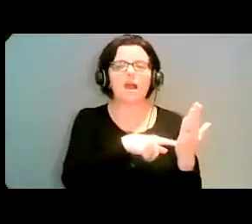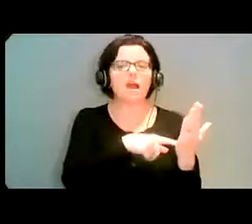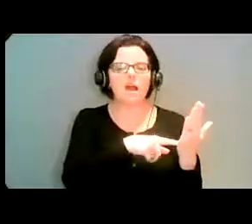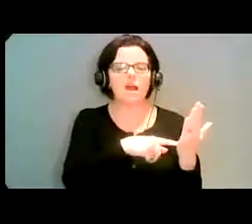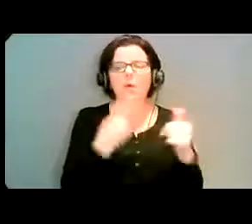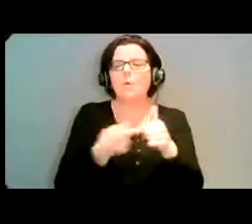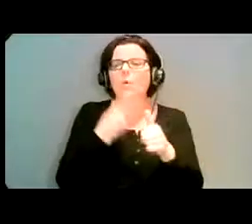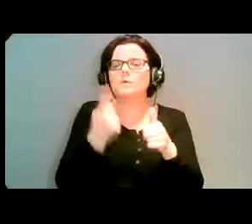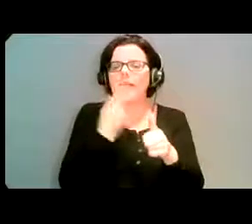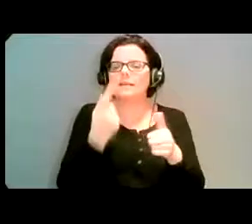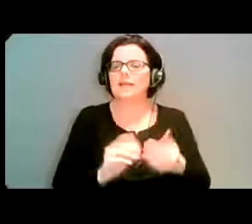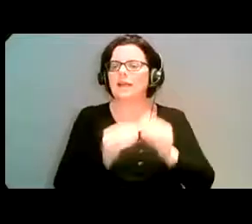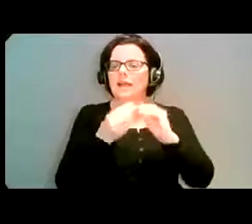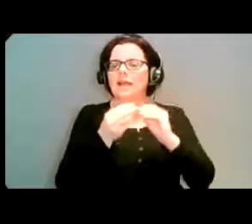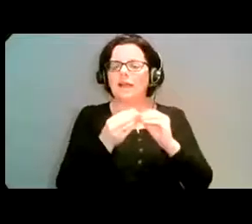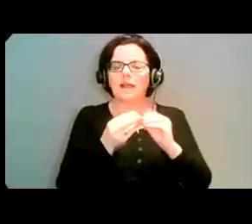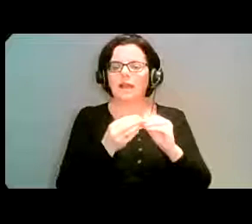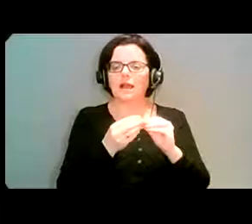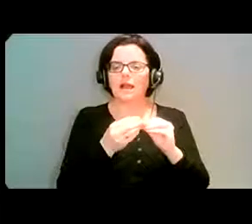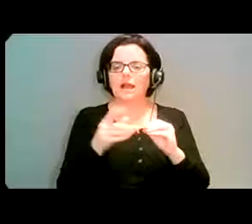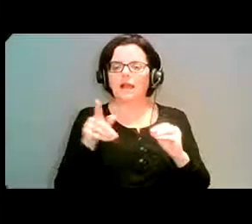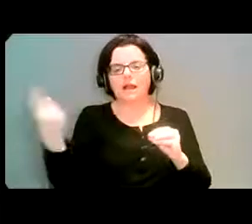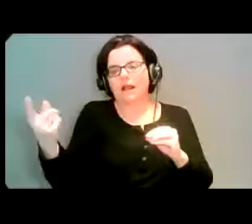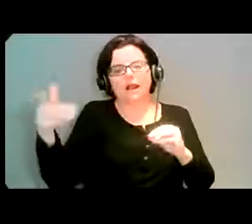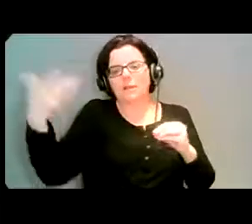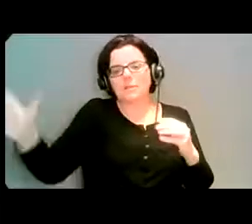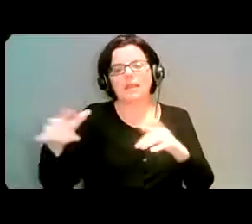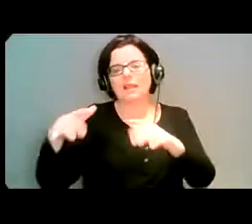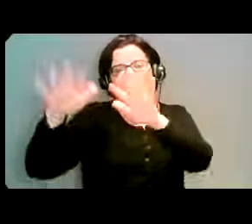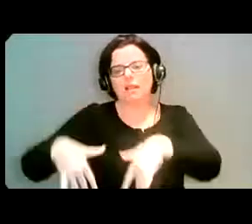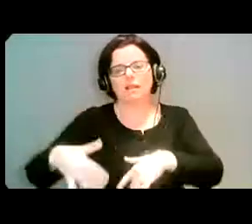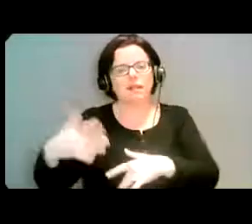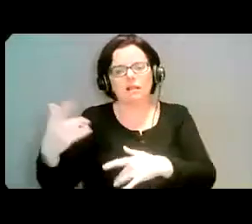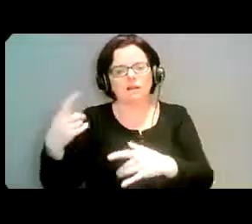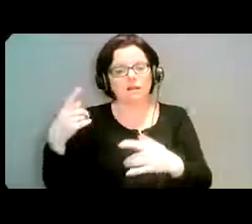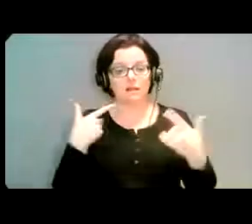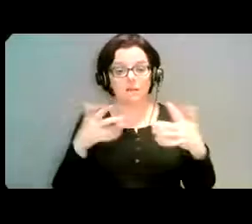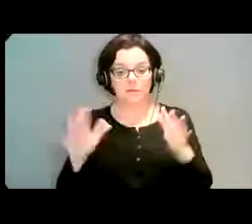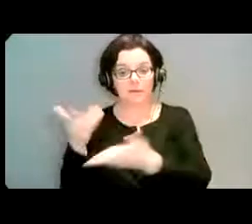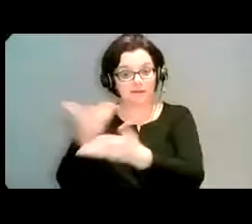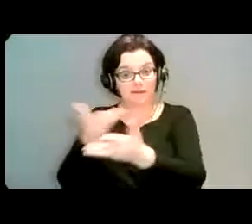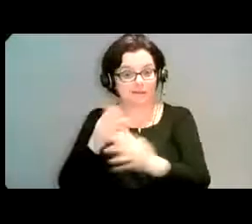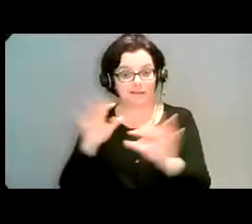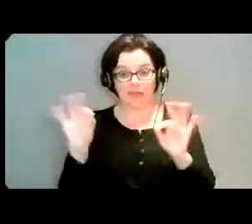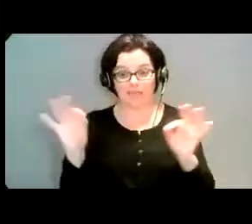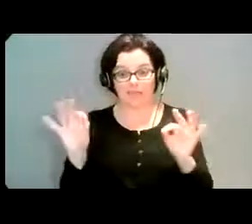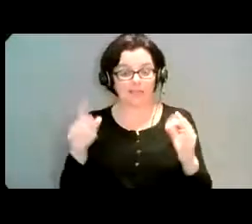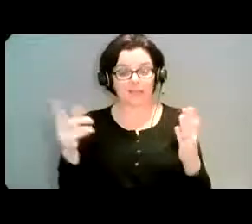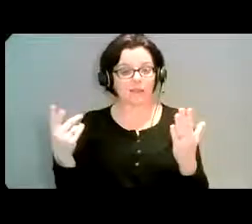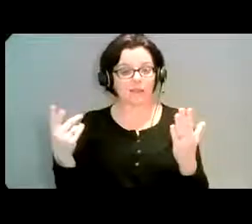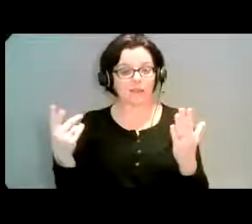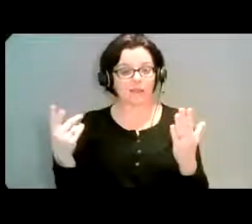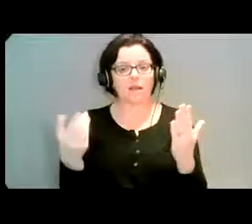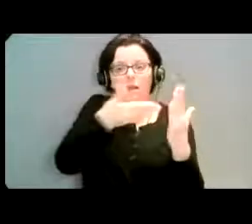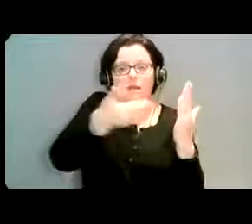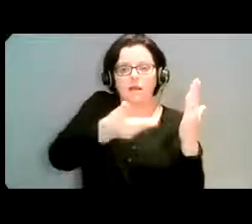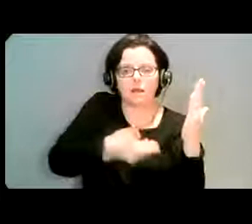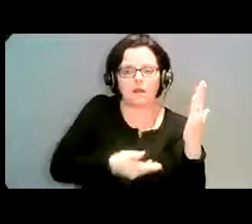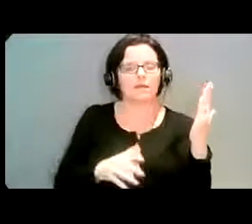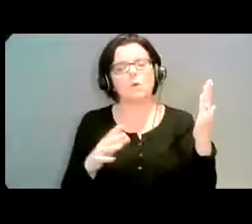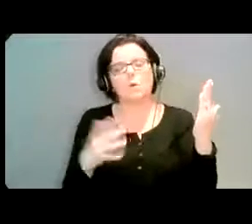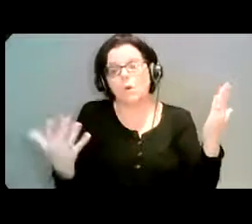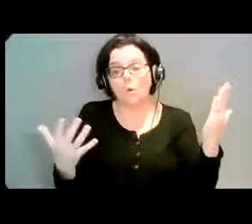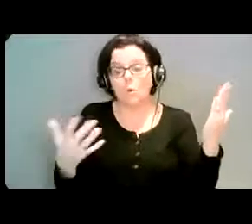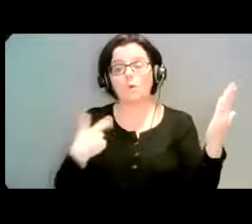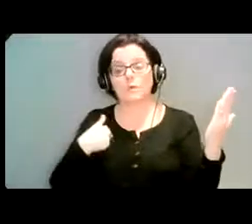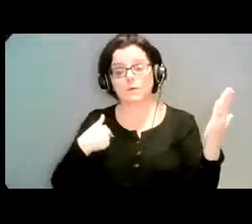generator that just they use to fill in bits that they didn't discuss with you, or the bits that maybe